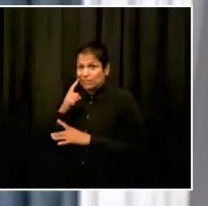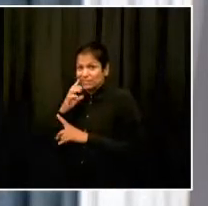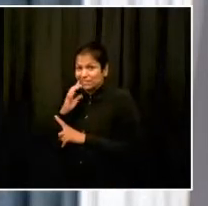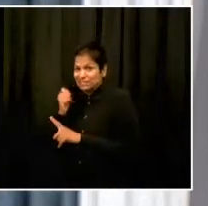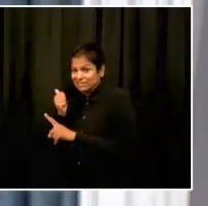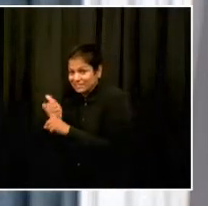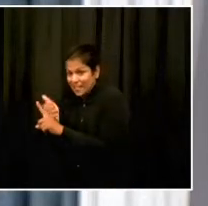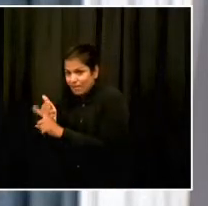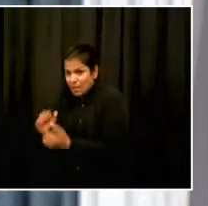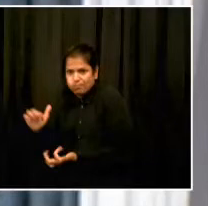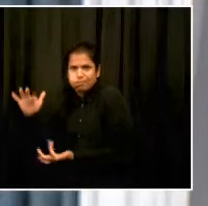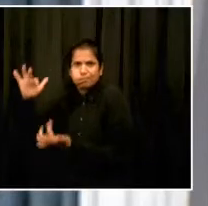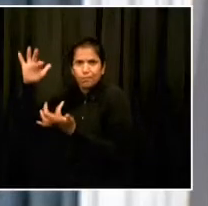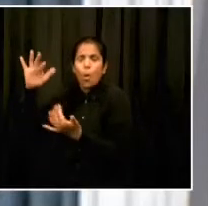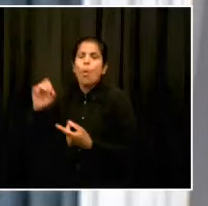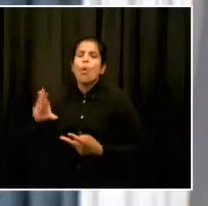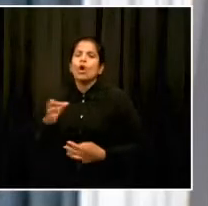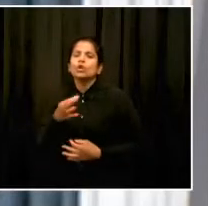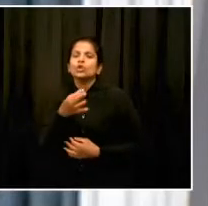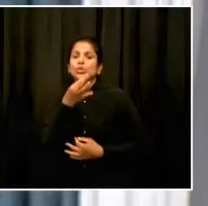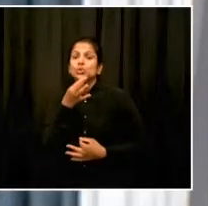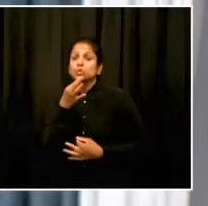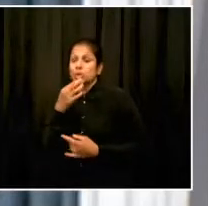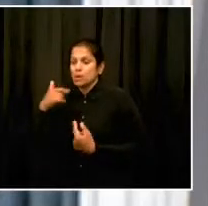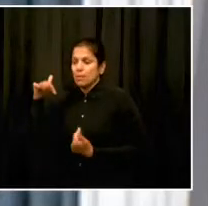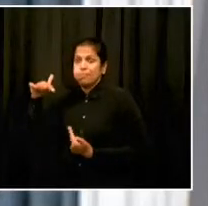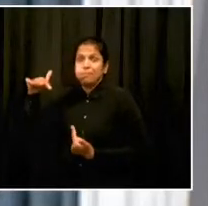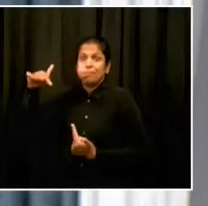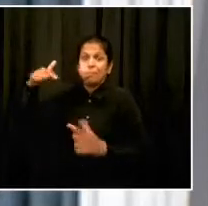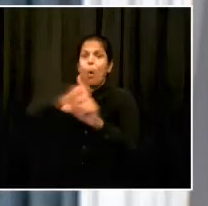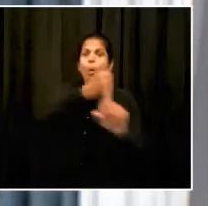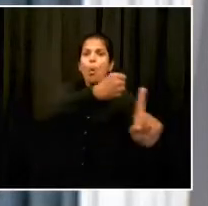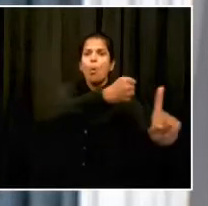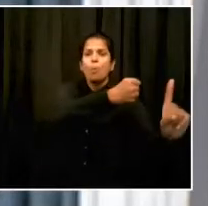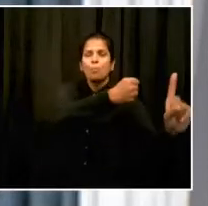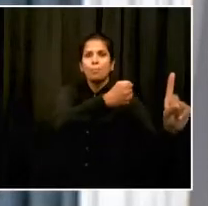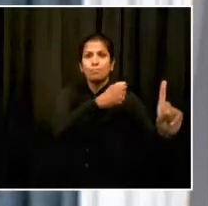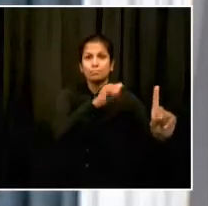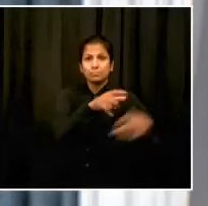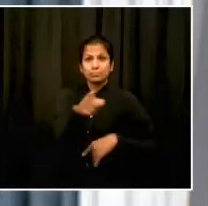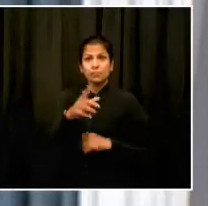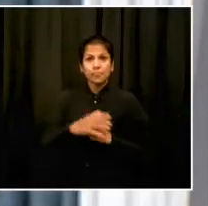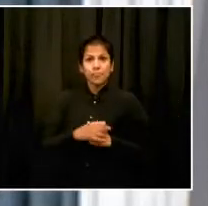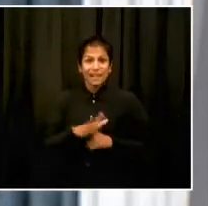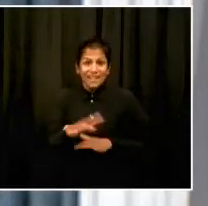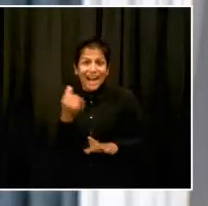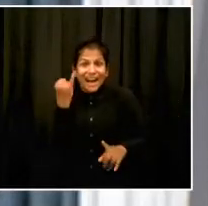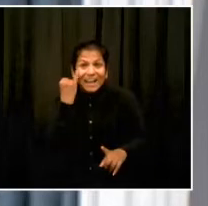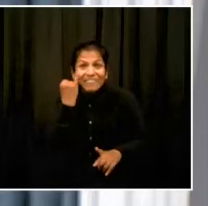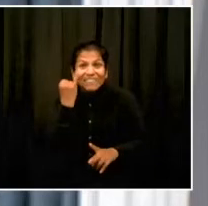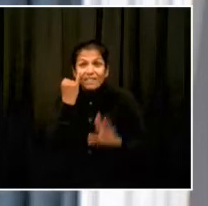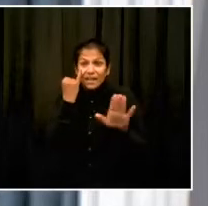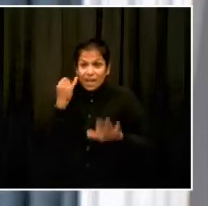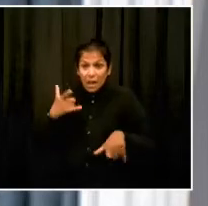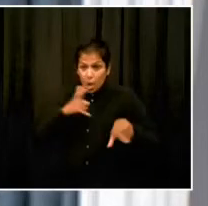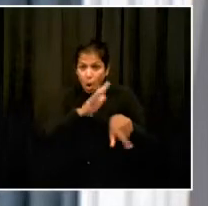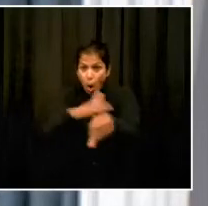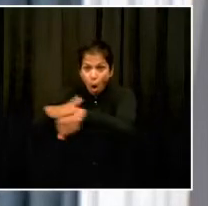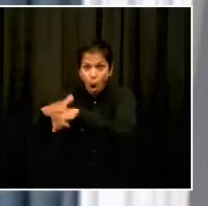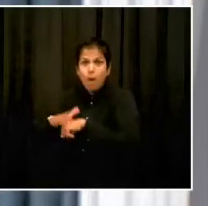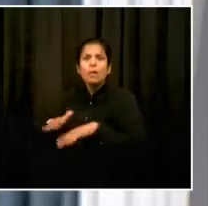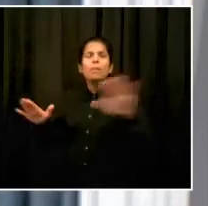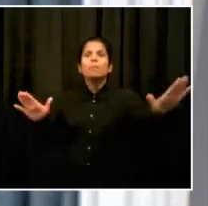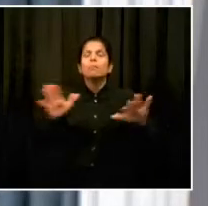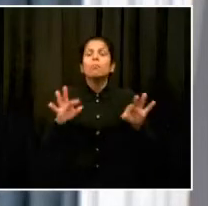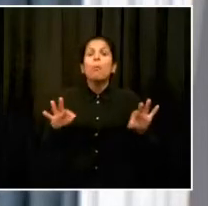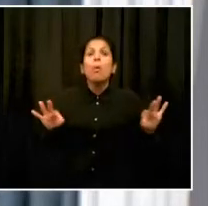indoors, on a low floor, and away from windows. If you're in a high-rise, you can go into a hallway if you can't get to a low floor,